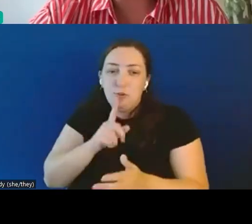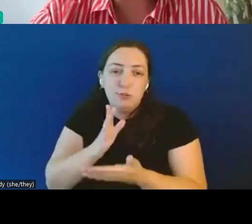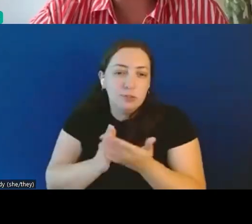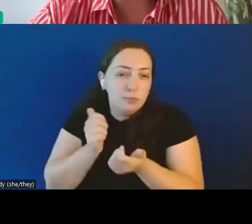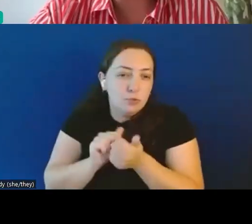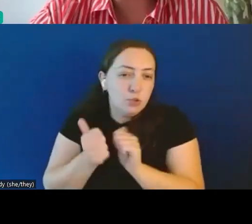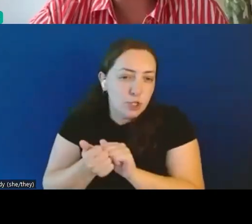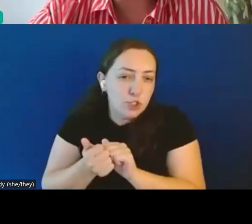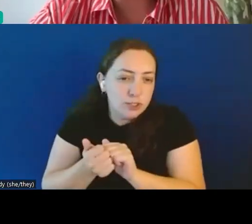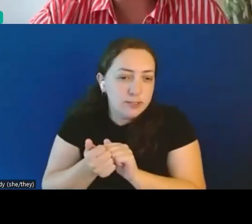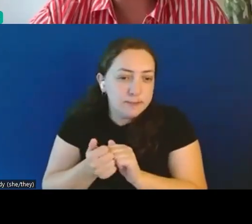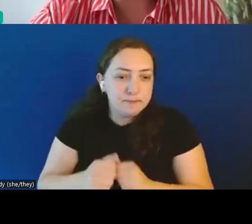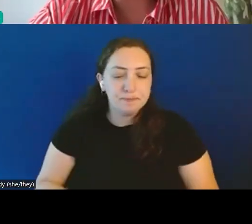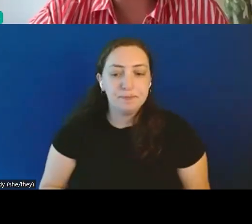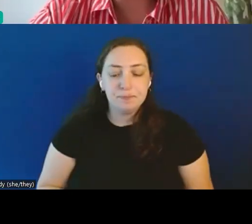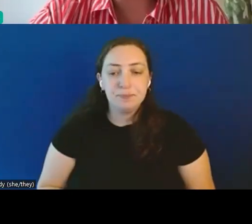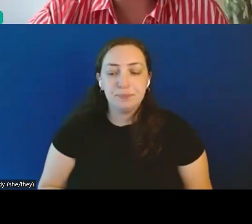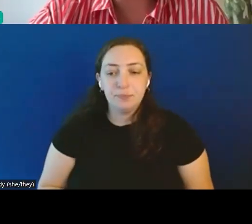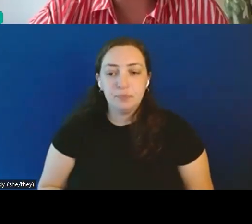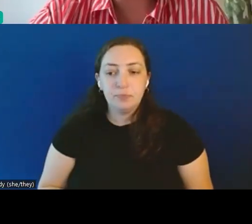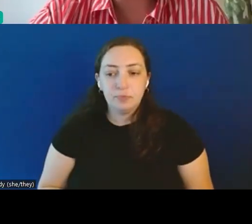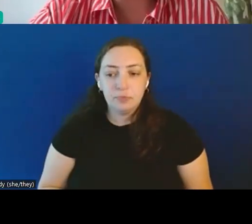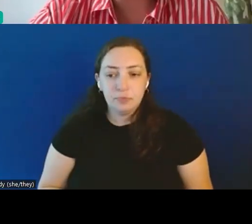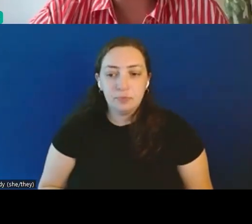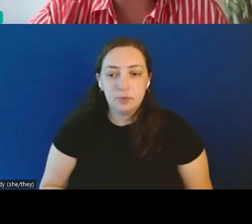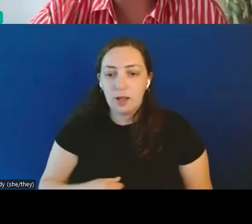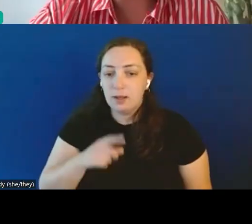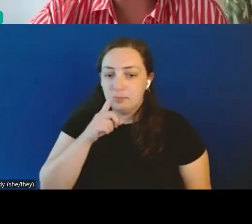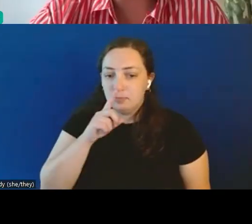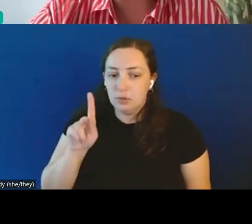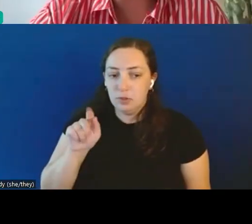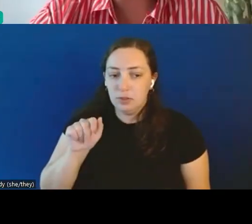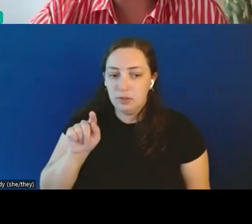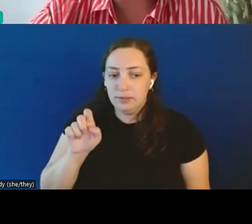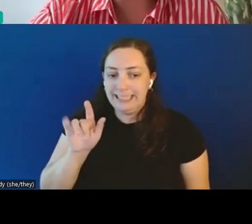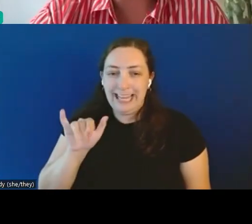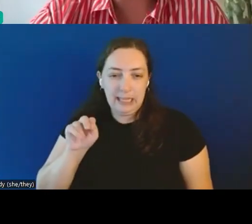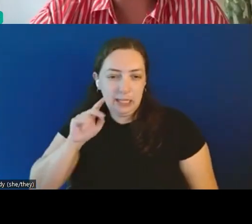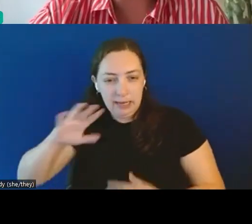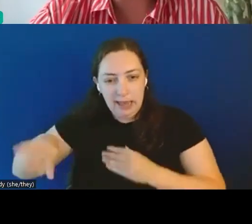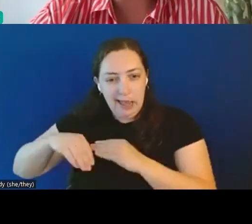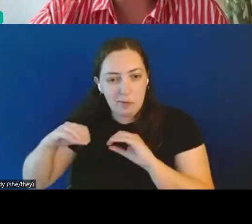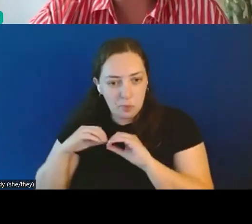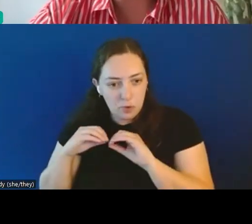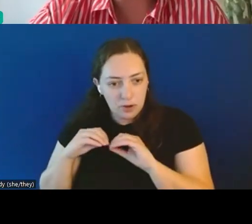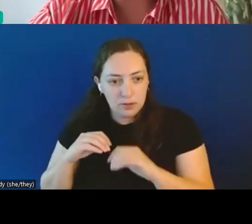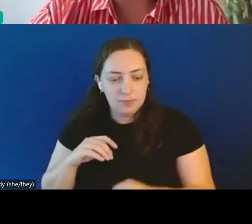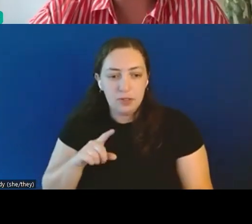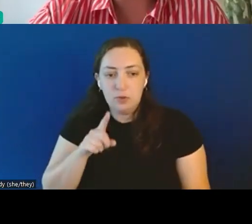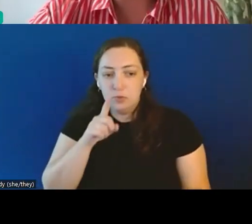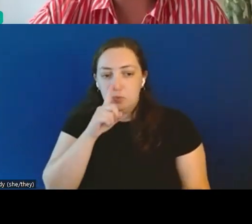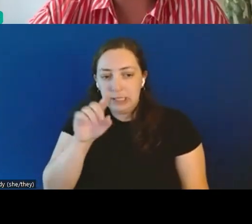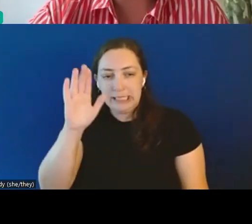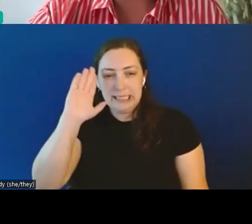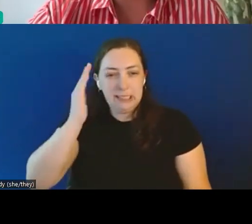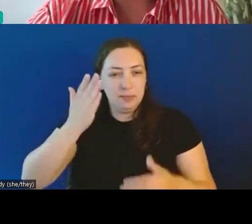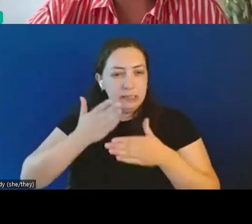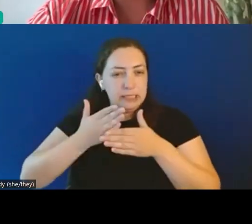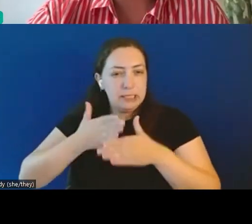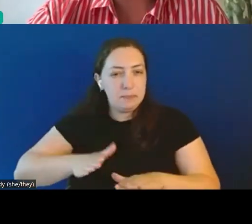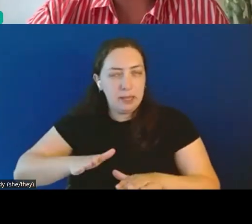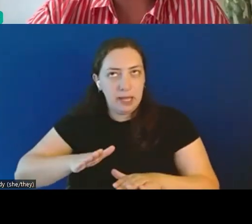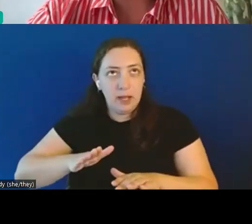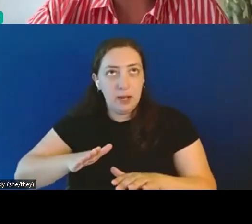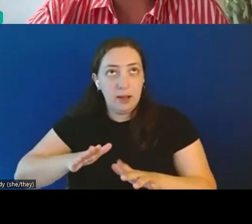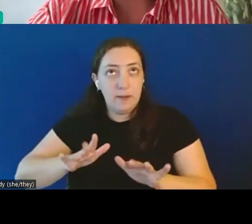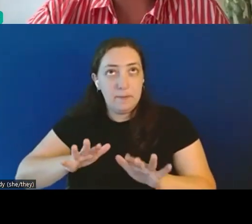through, and I'll start here, and I'm sure Caitlin will have other thoughts to add. And it's really segmented into